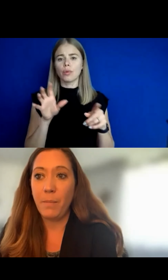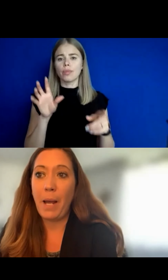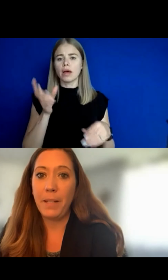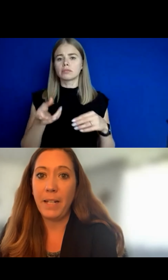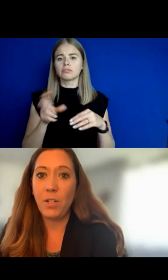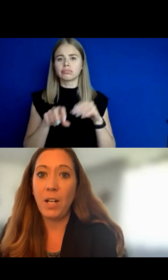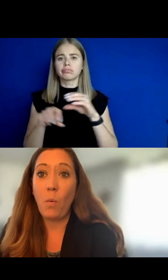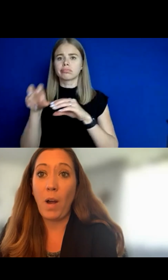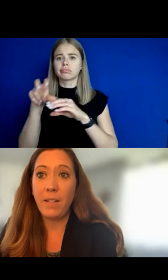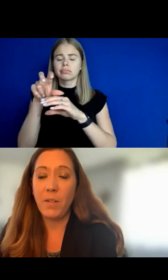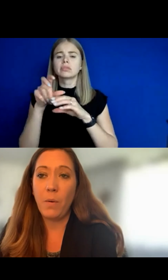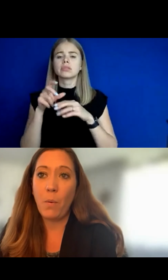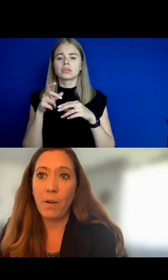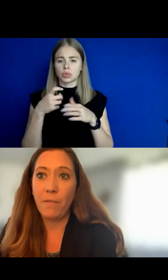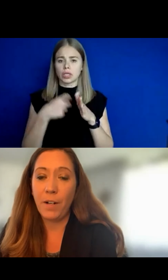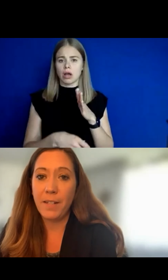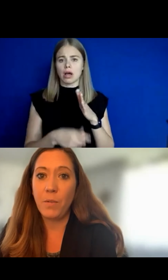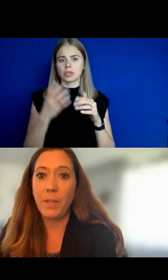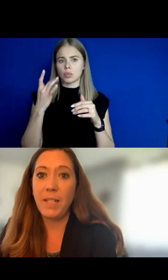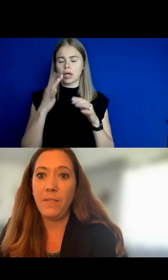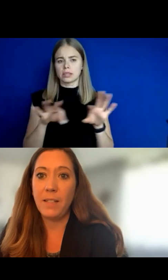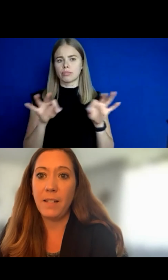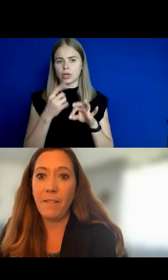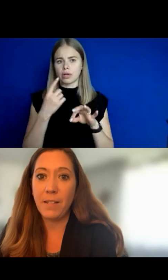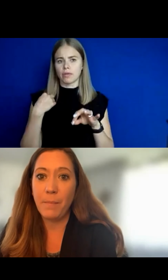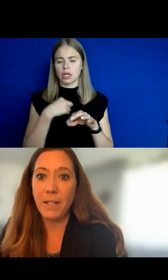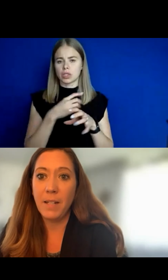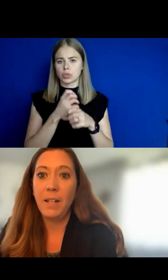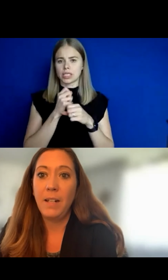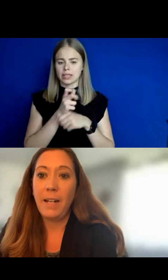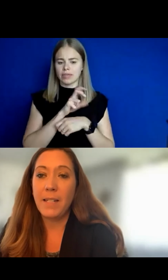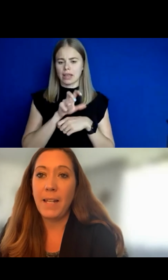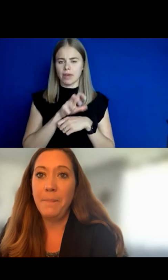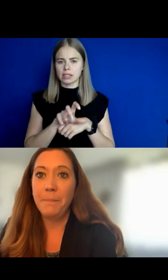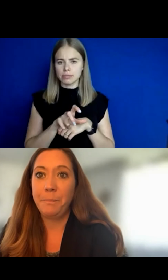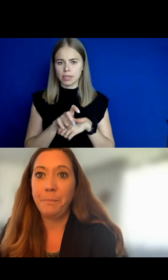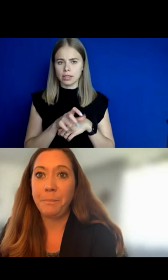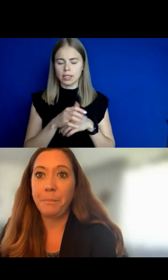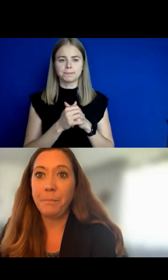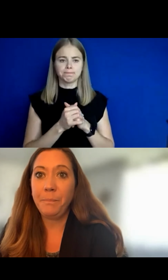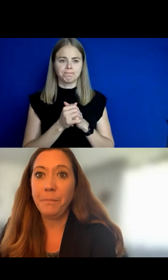for the population and why it's so important for us to receive these investments. Next slide.